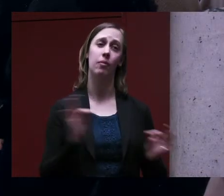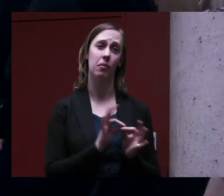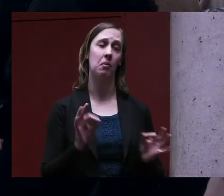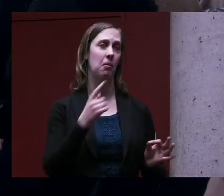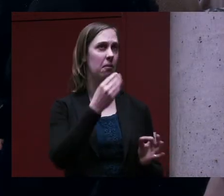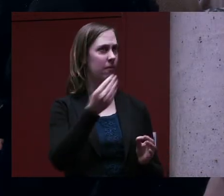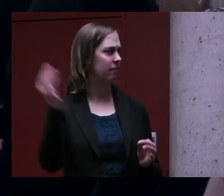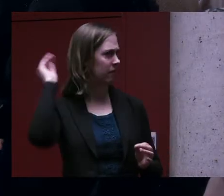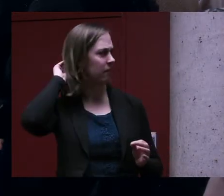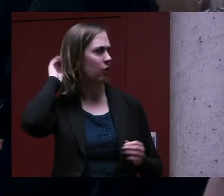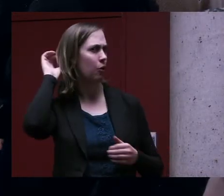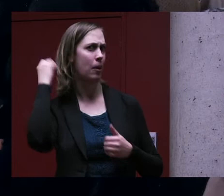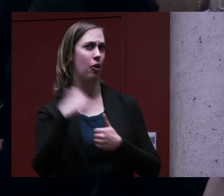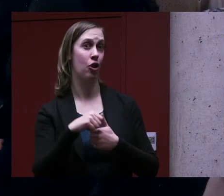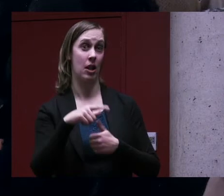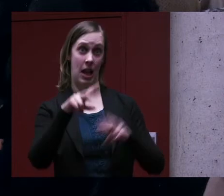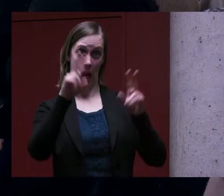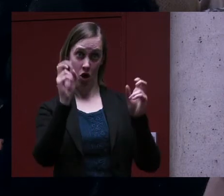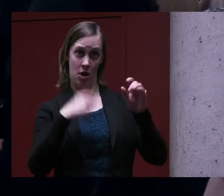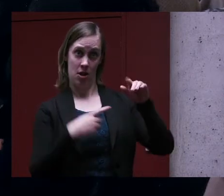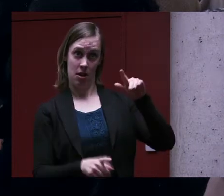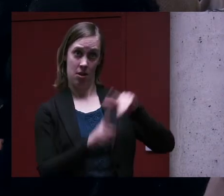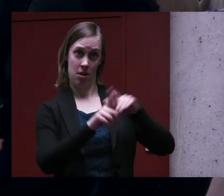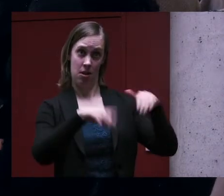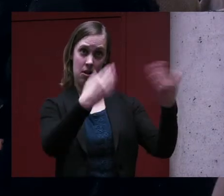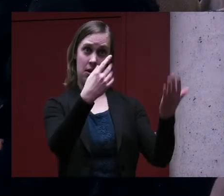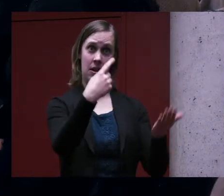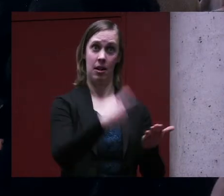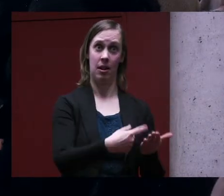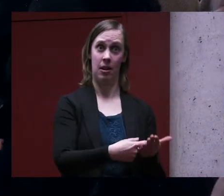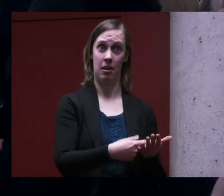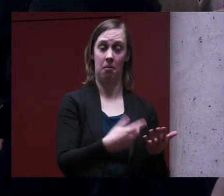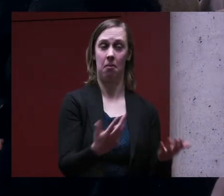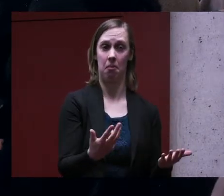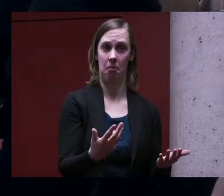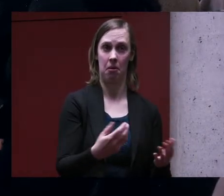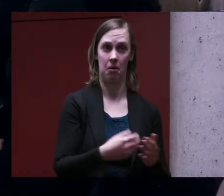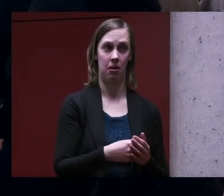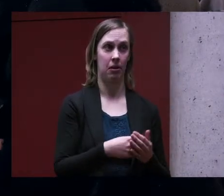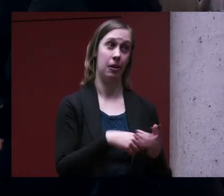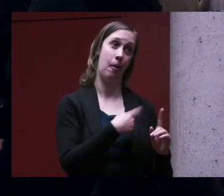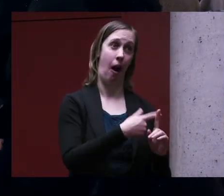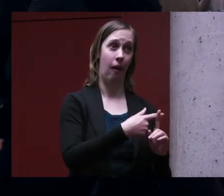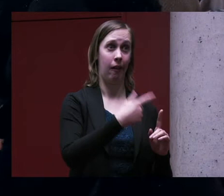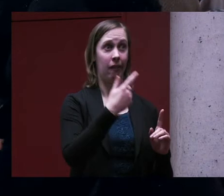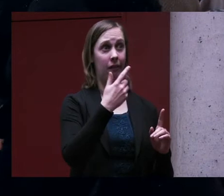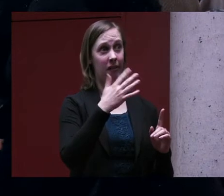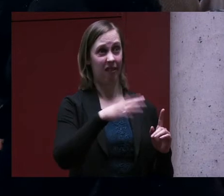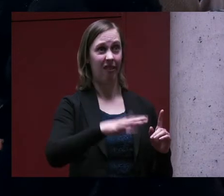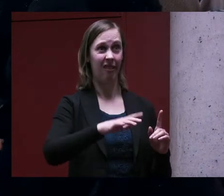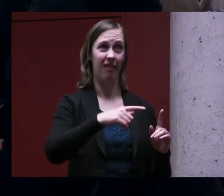are, I guess, positive. We'll let you know about them. And they're